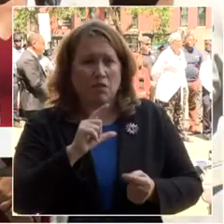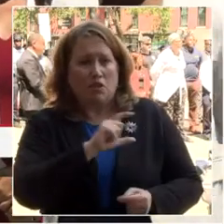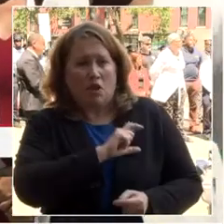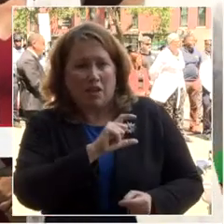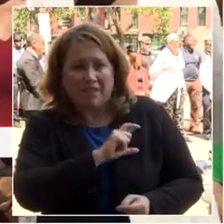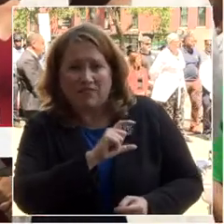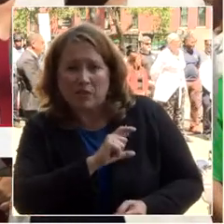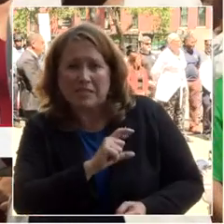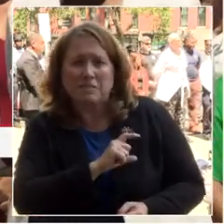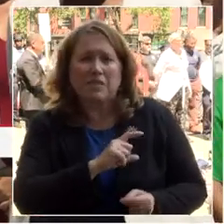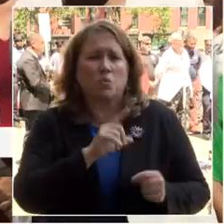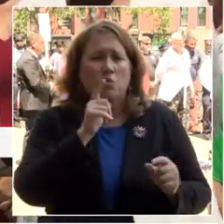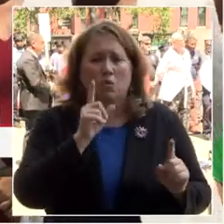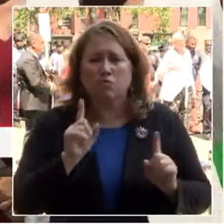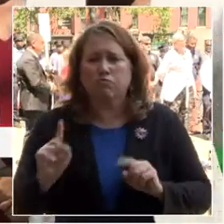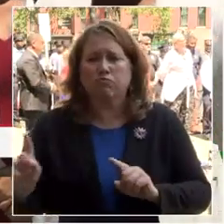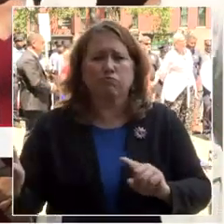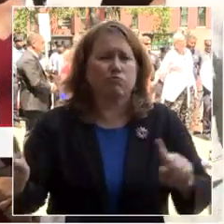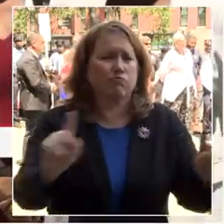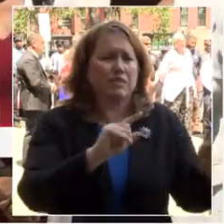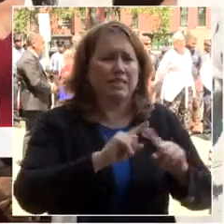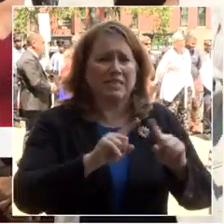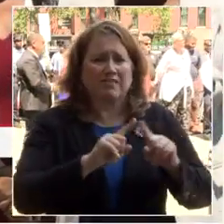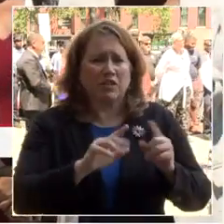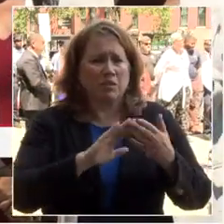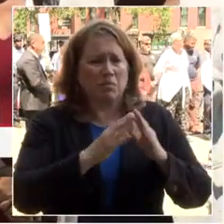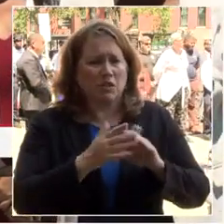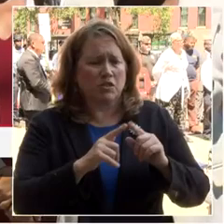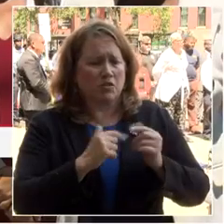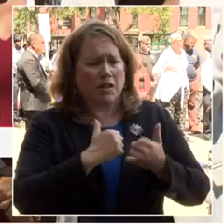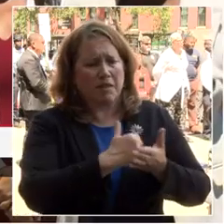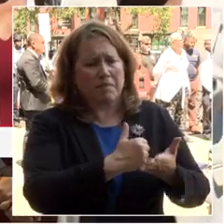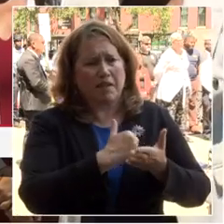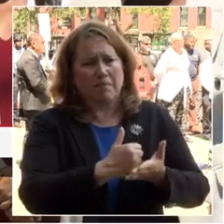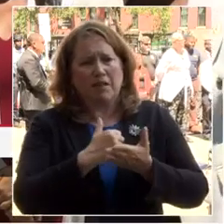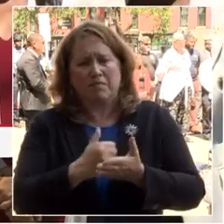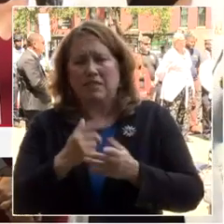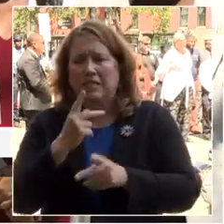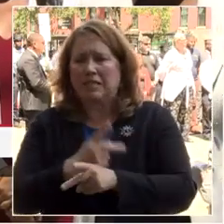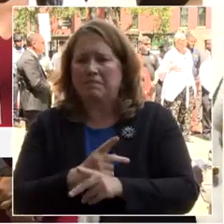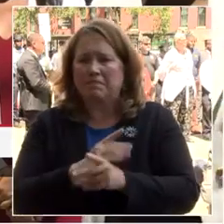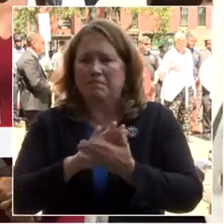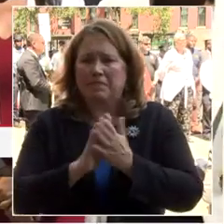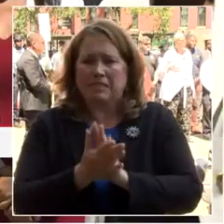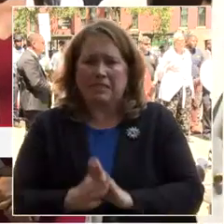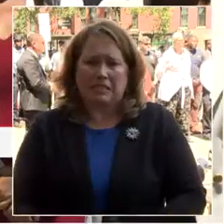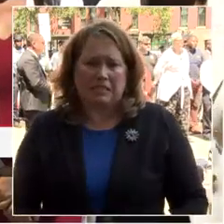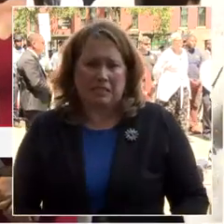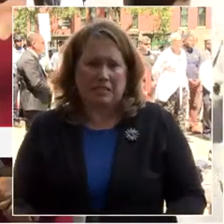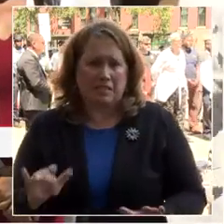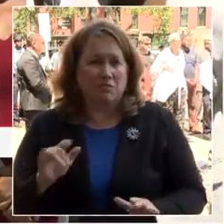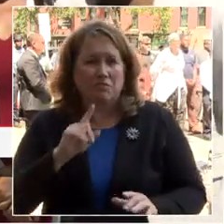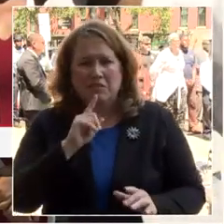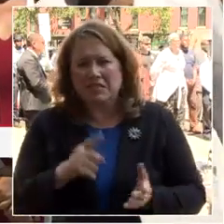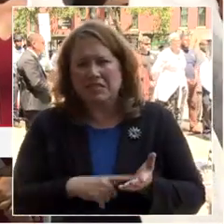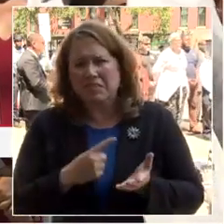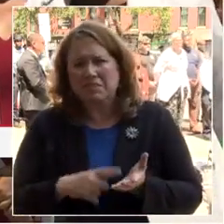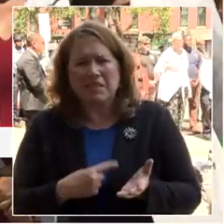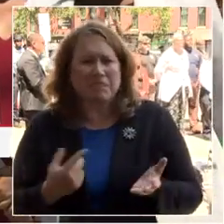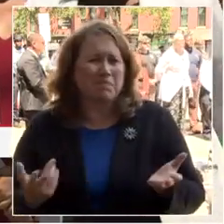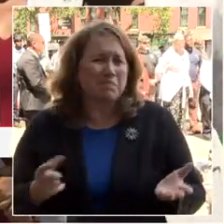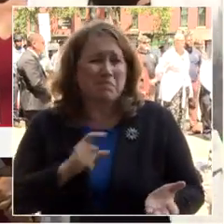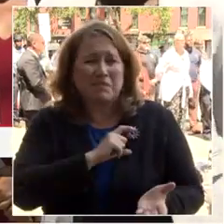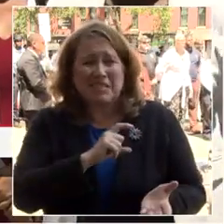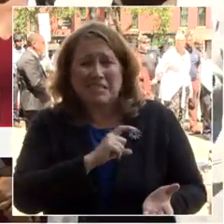and touch communities and help community members to kind of work through some of these issues. It doesn't really take full police officer to come and say, hey, look, this